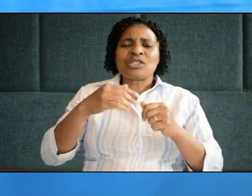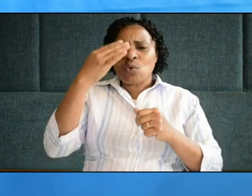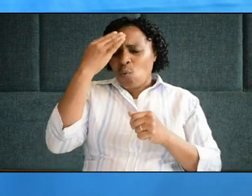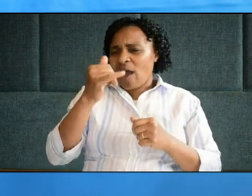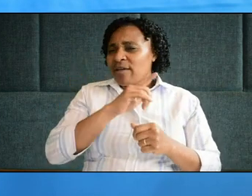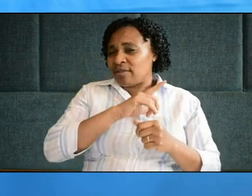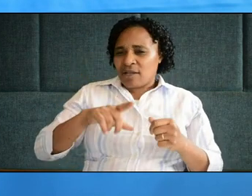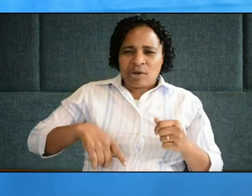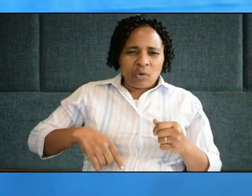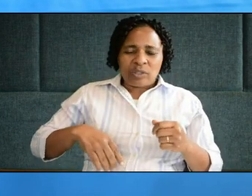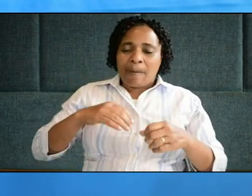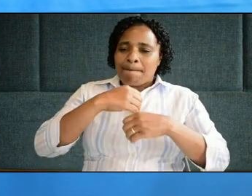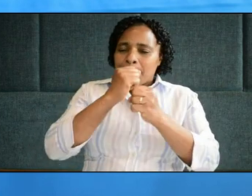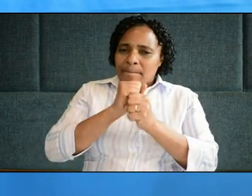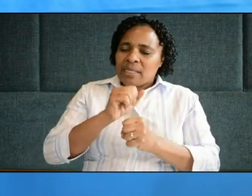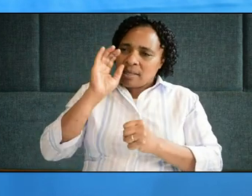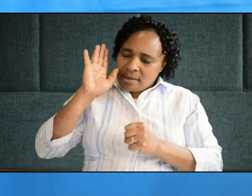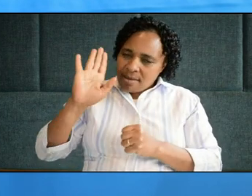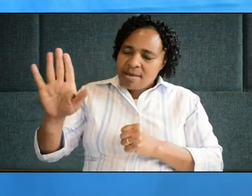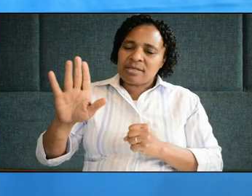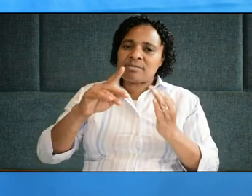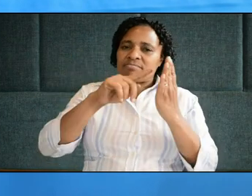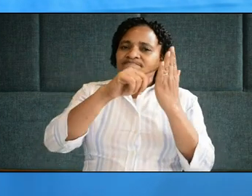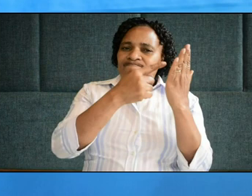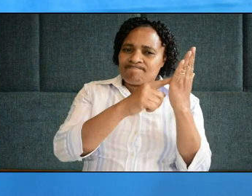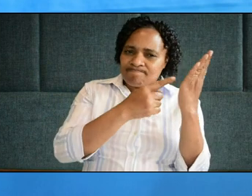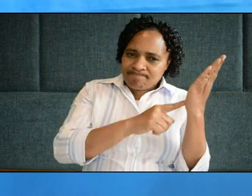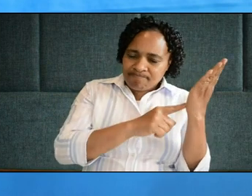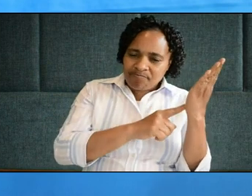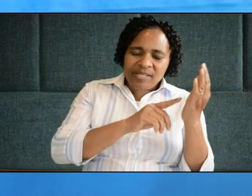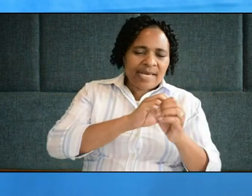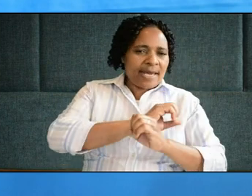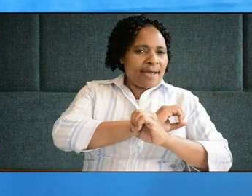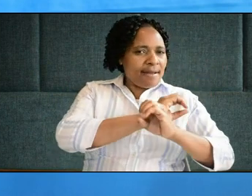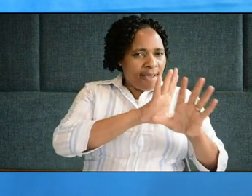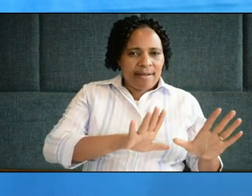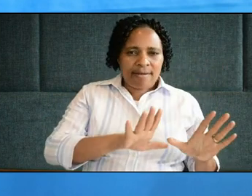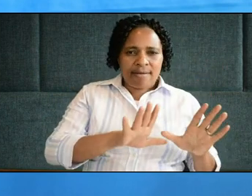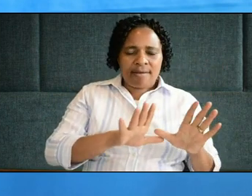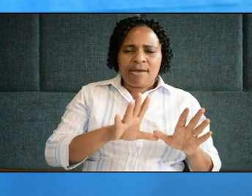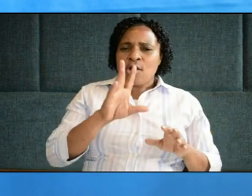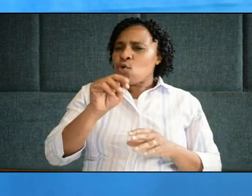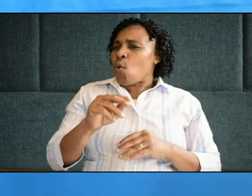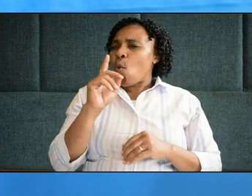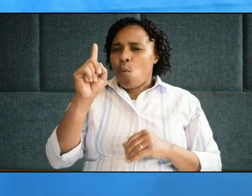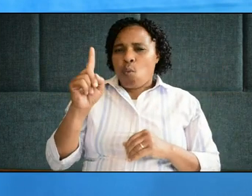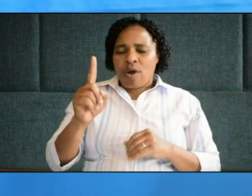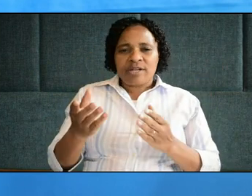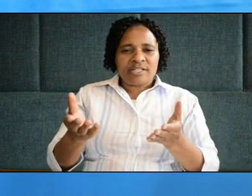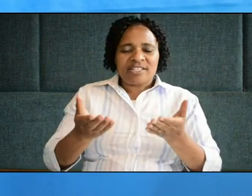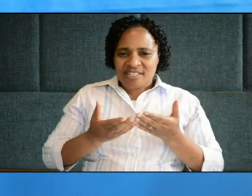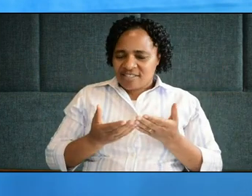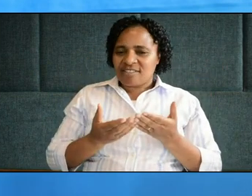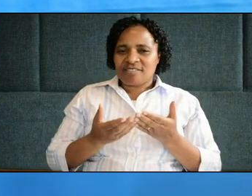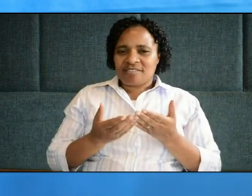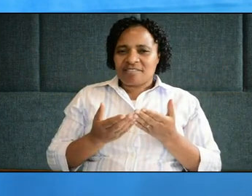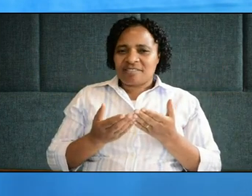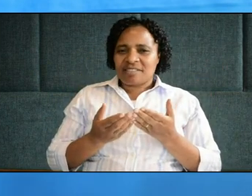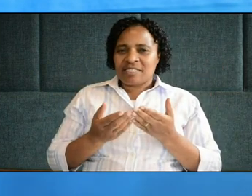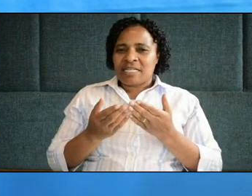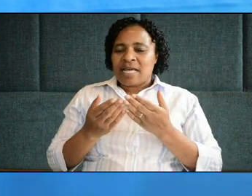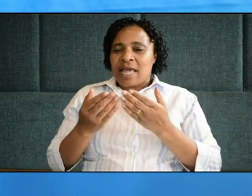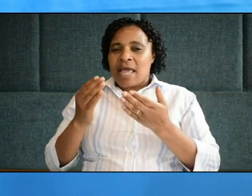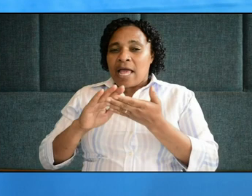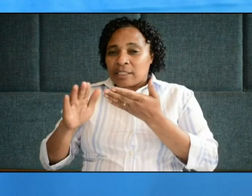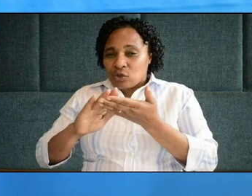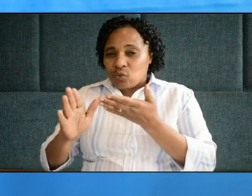explicit, making his requirements so very plain that none need are. Now, God is constantly